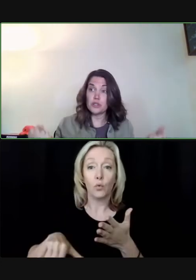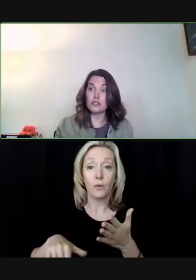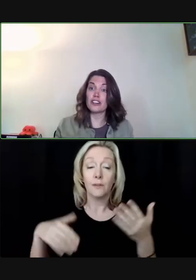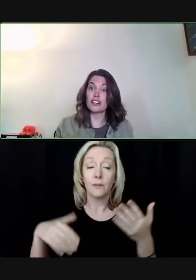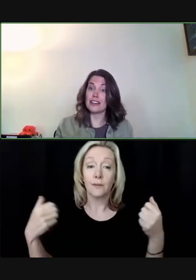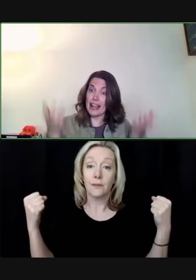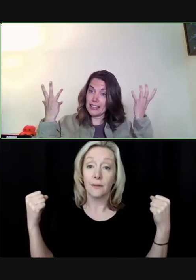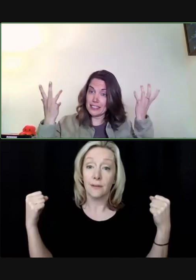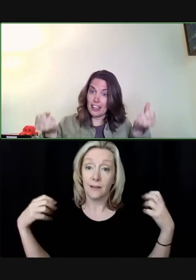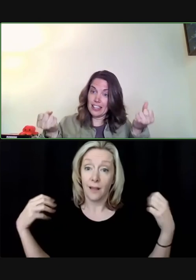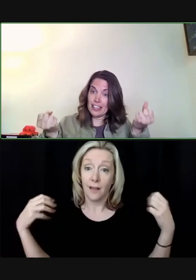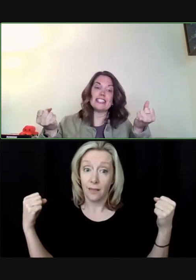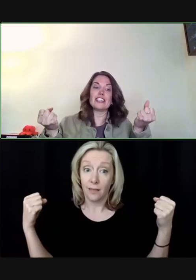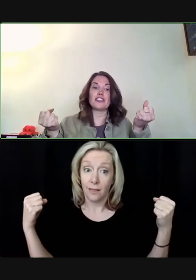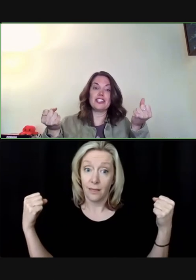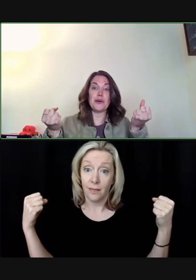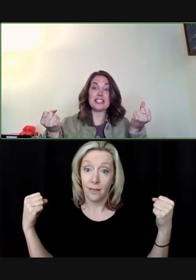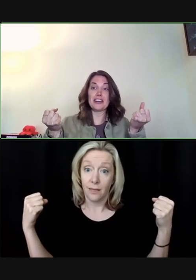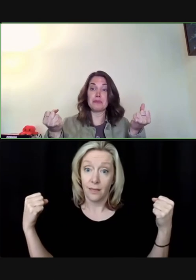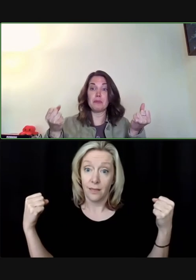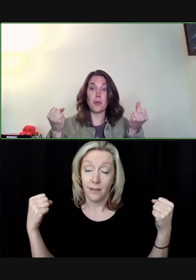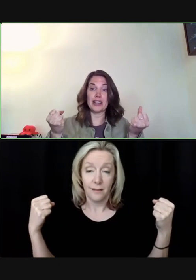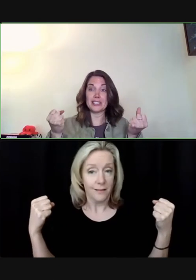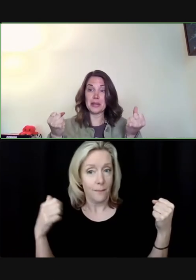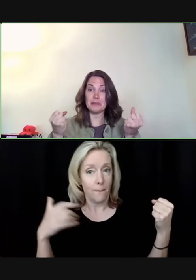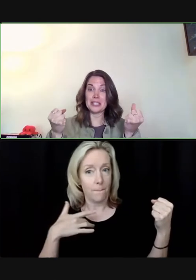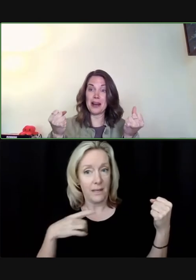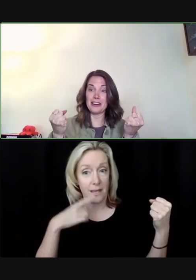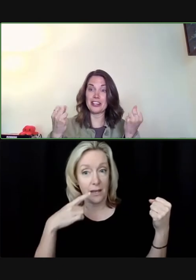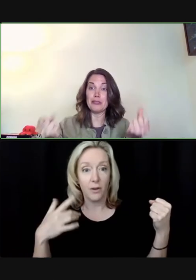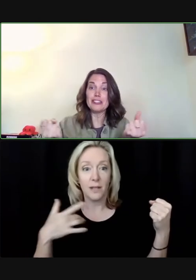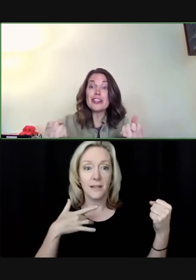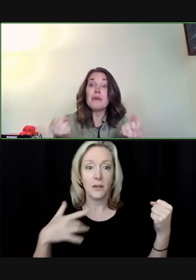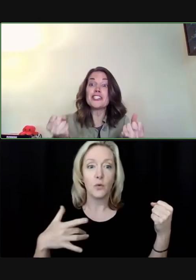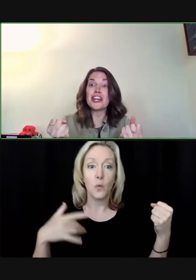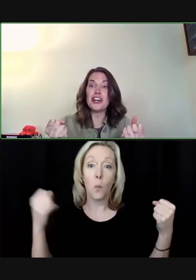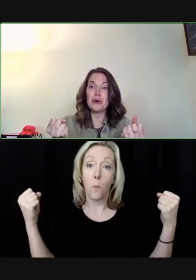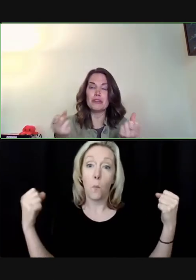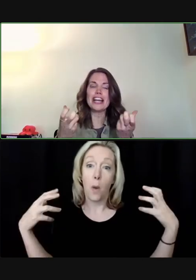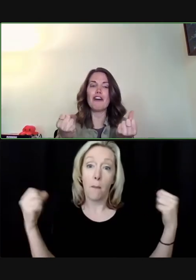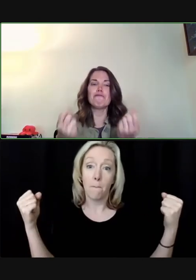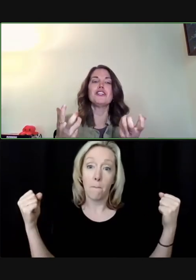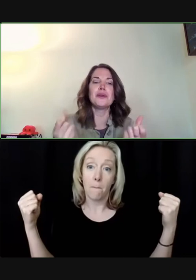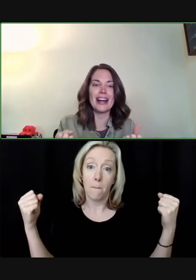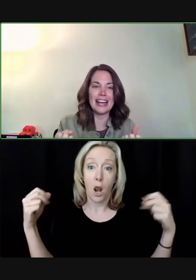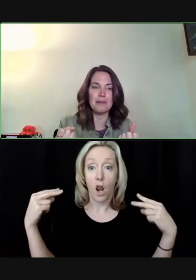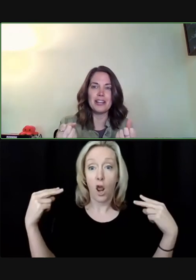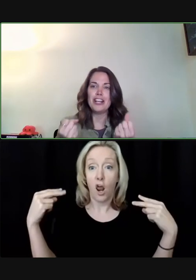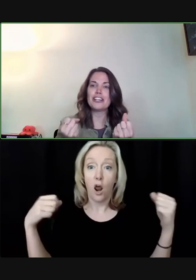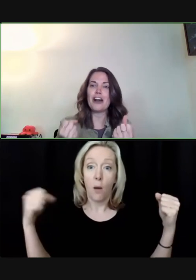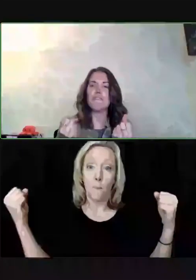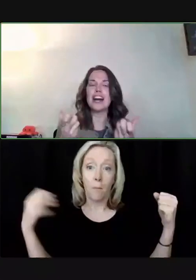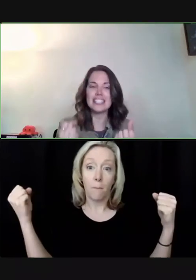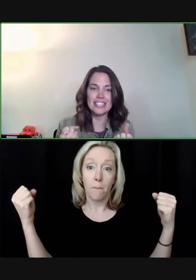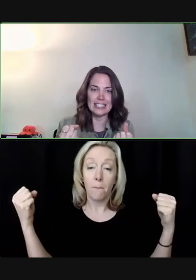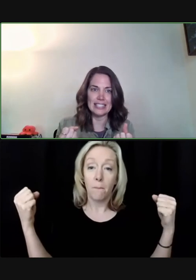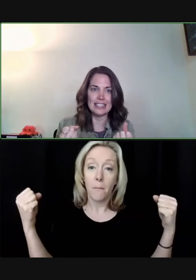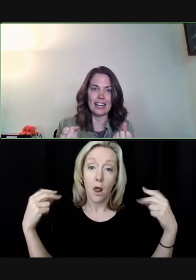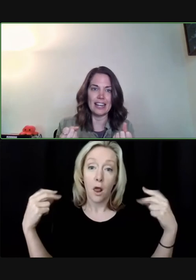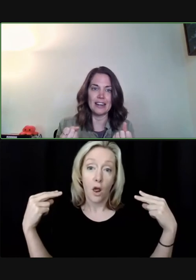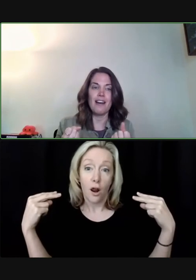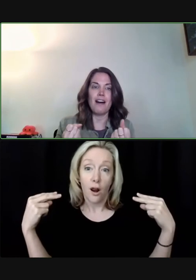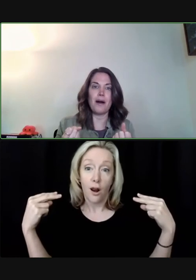and those of us who learn ASL as hearing people want to sometimes come out and go, look how much I know, look how fluent I am, look how